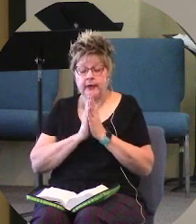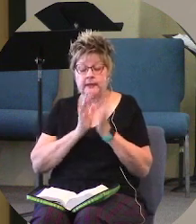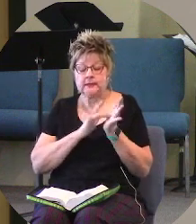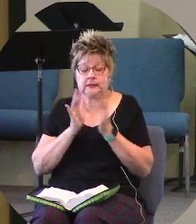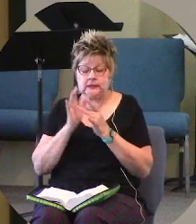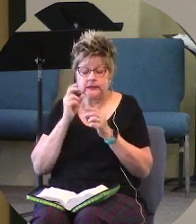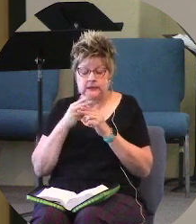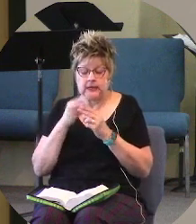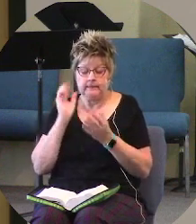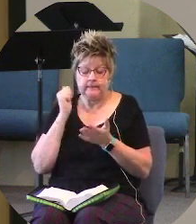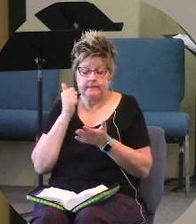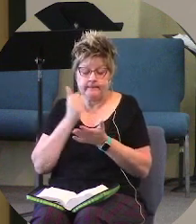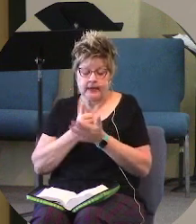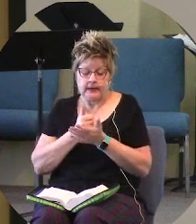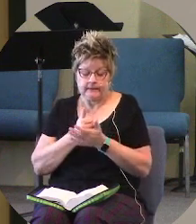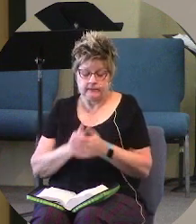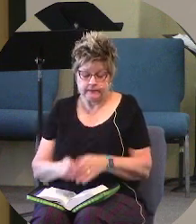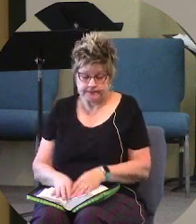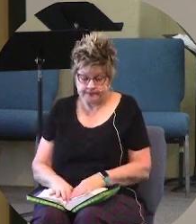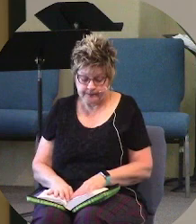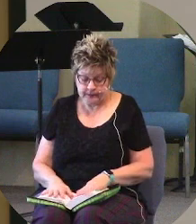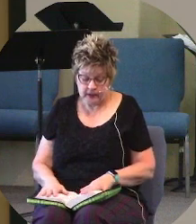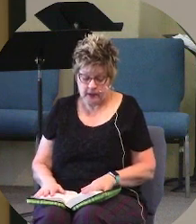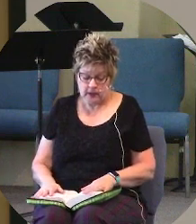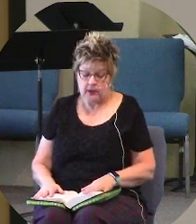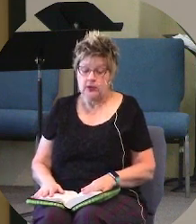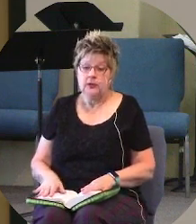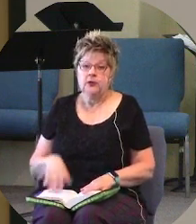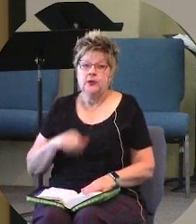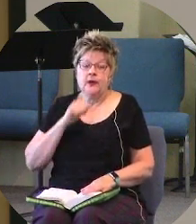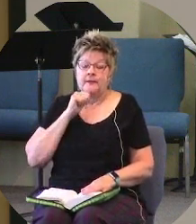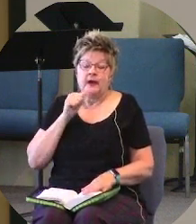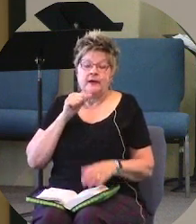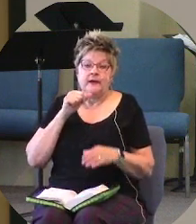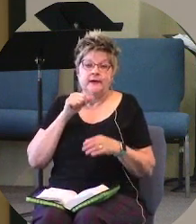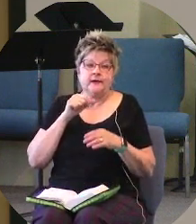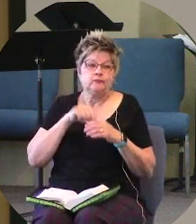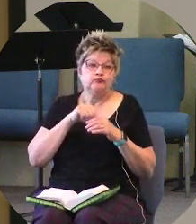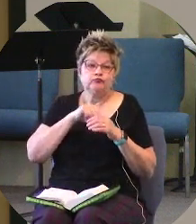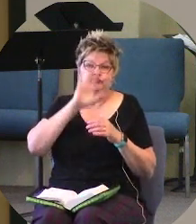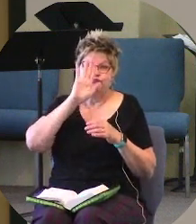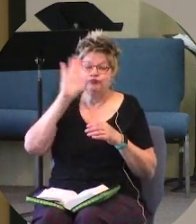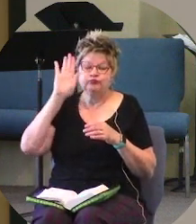Jesus' name. Amen. So I'm not going to take a poll, but